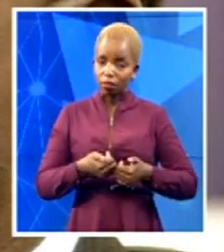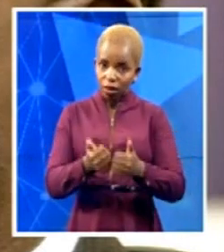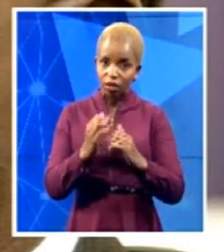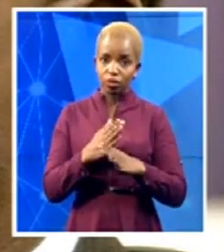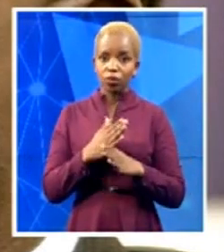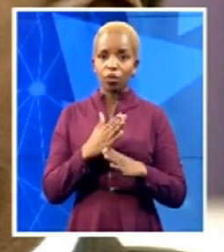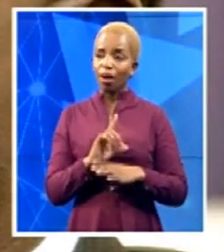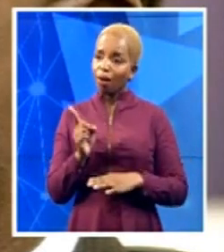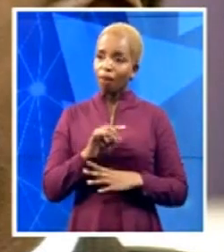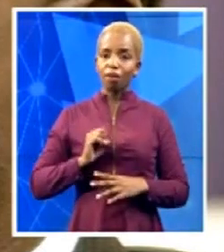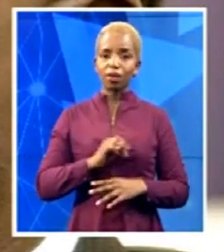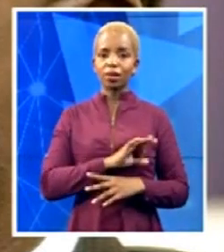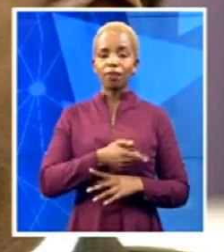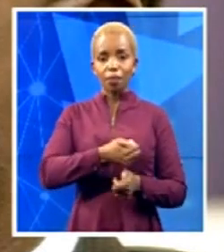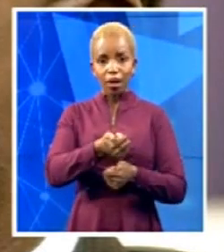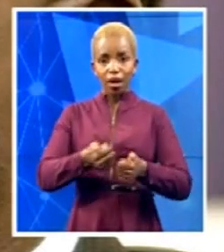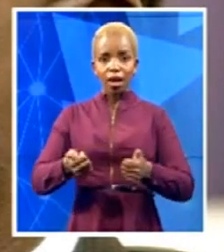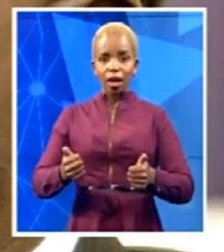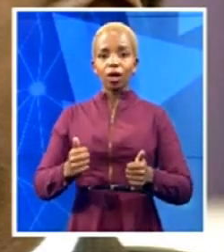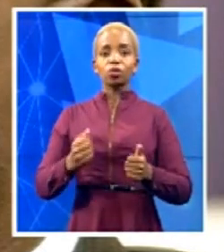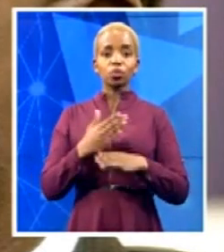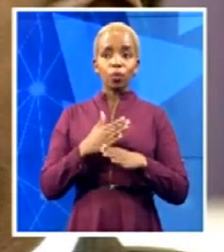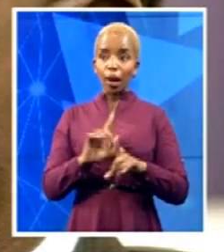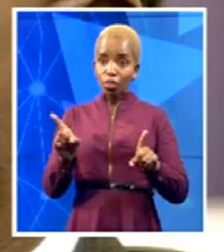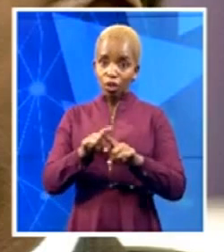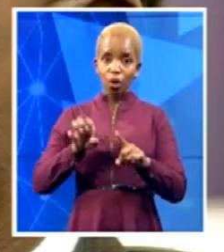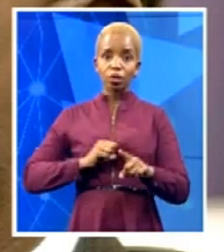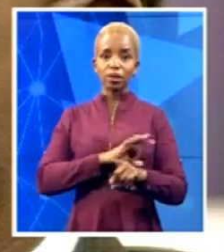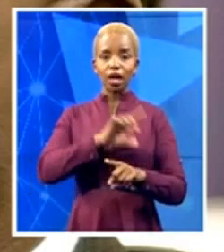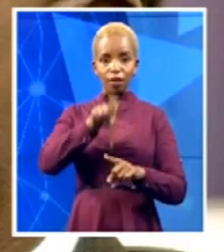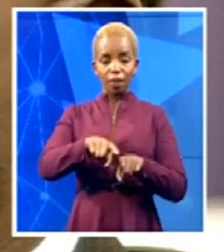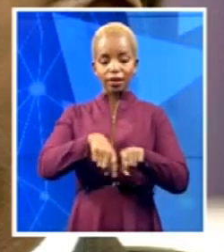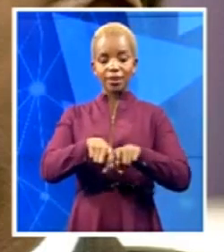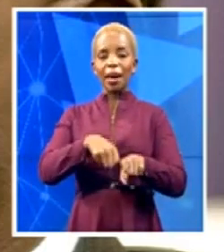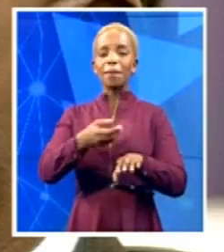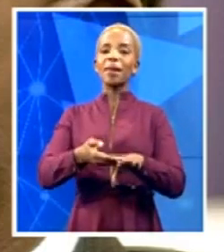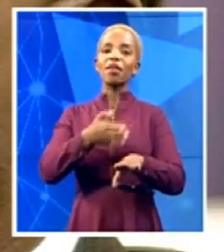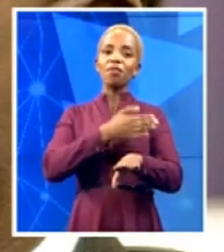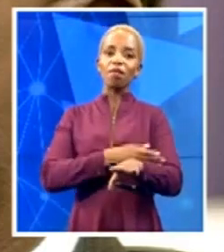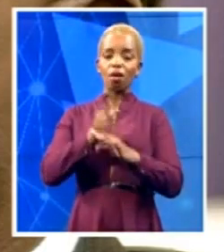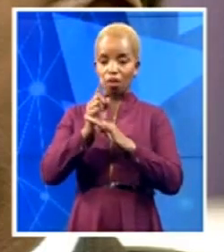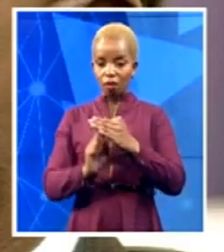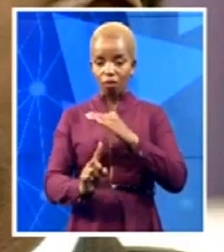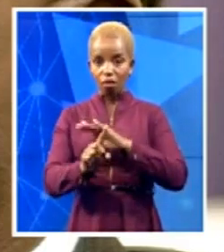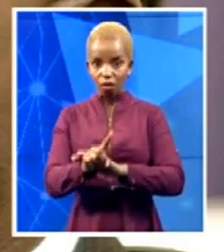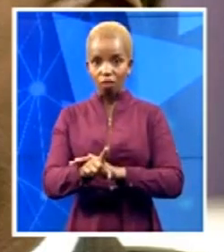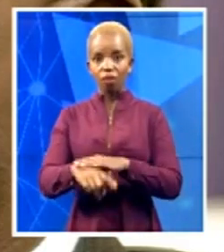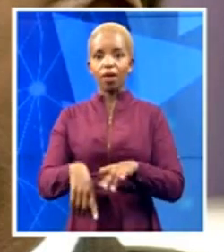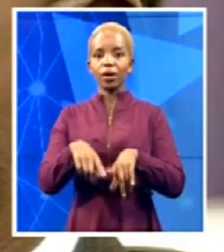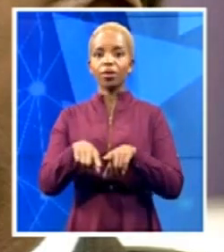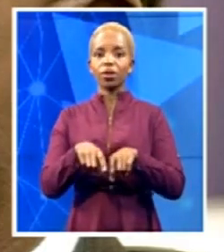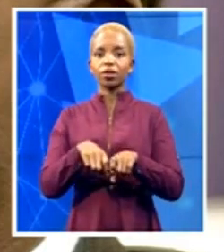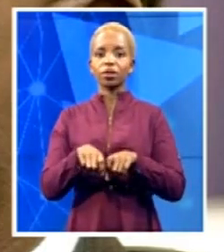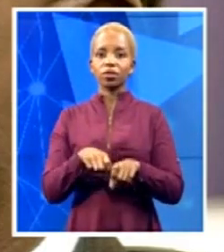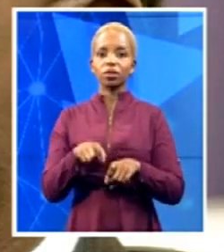tested before they go back to work, to ensure that they are not infected, to ensure that they are not infectious. Number